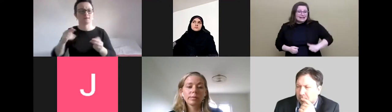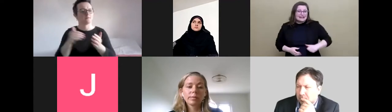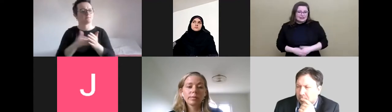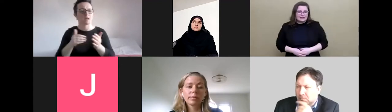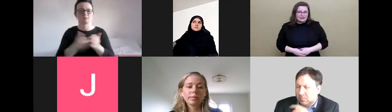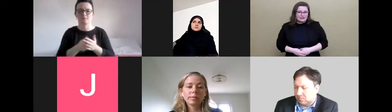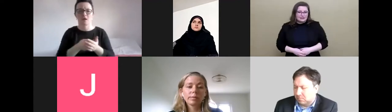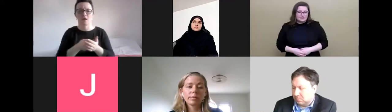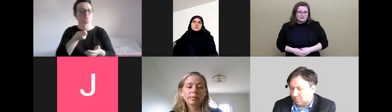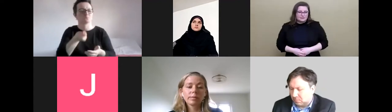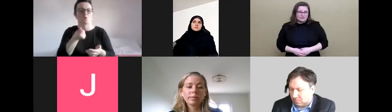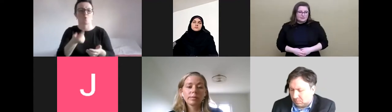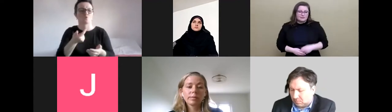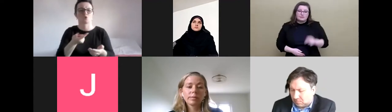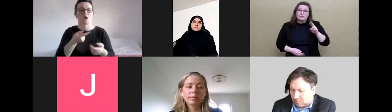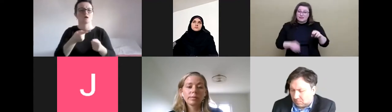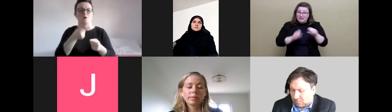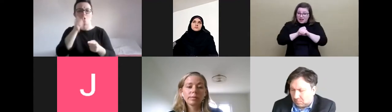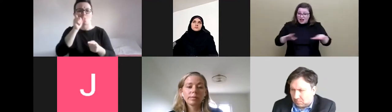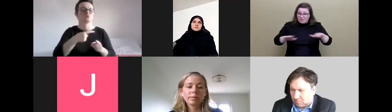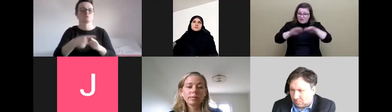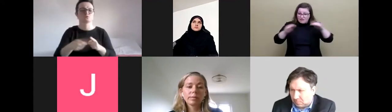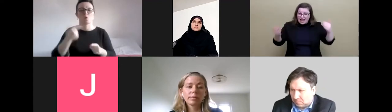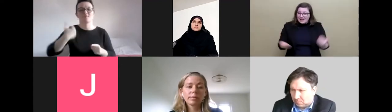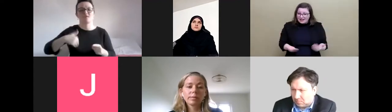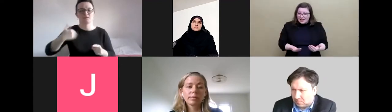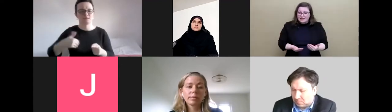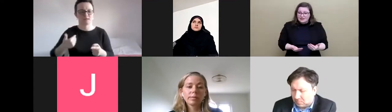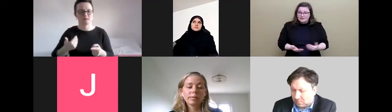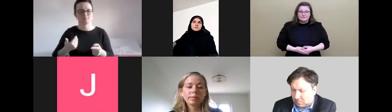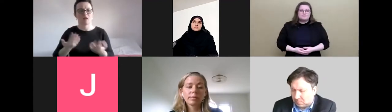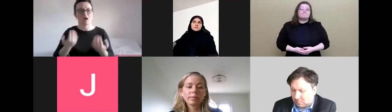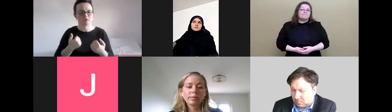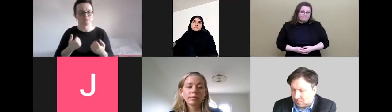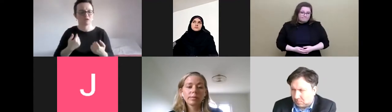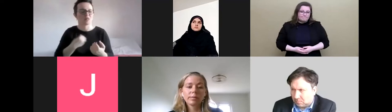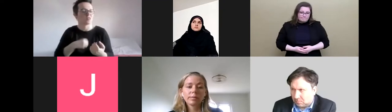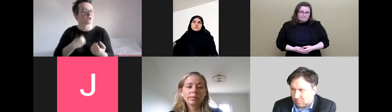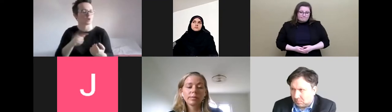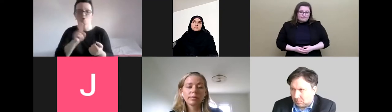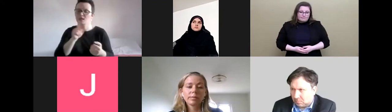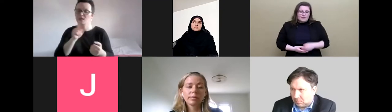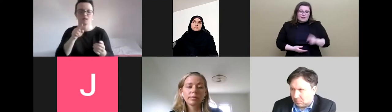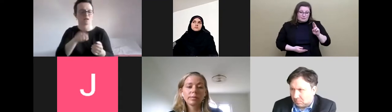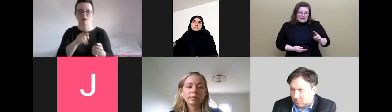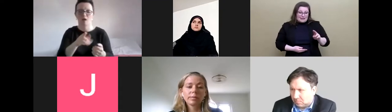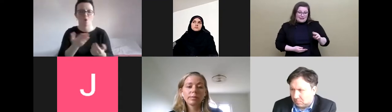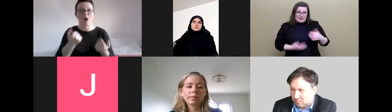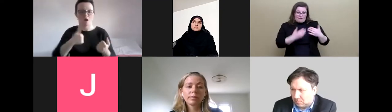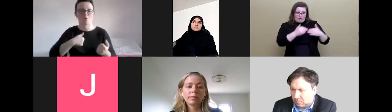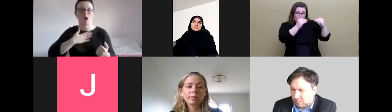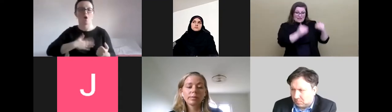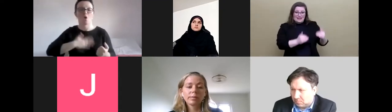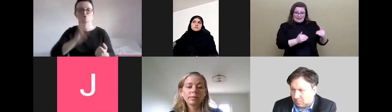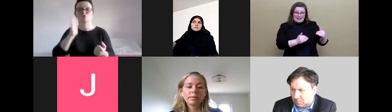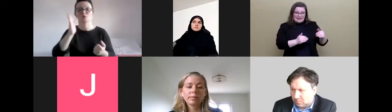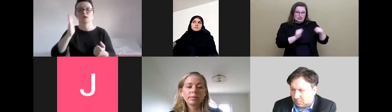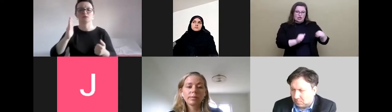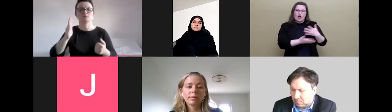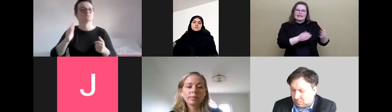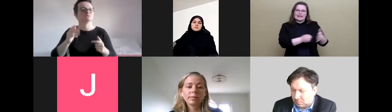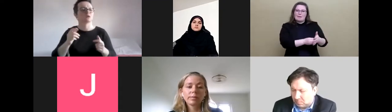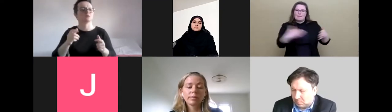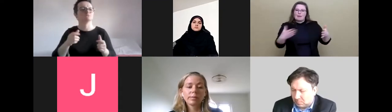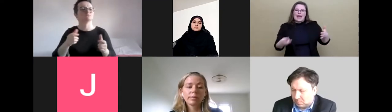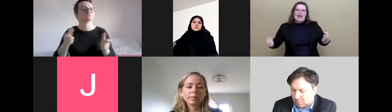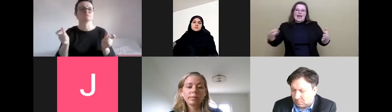Generally, in the world, it is deemed that the disability shouldn't incur costs, additional